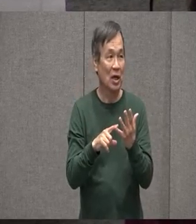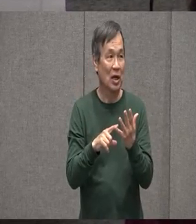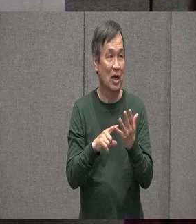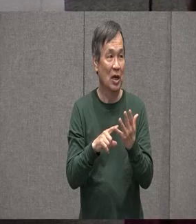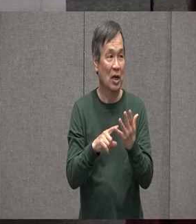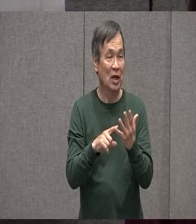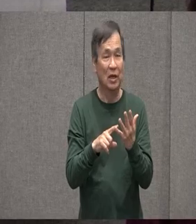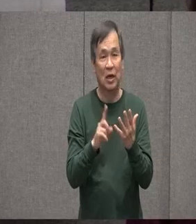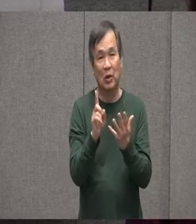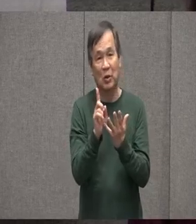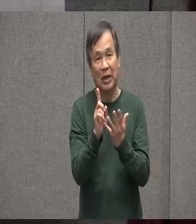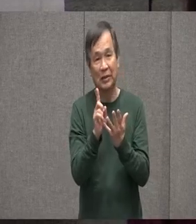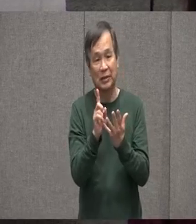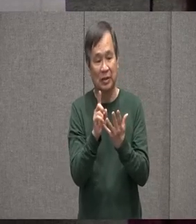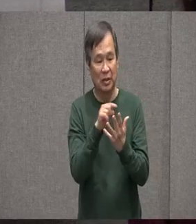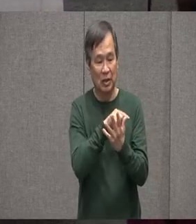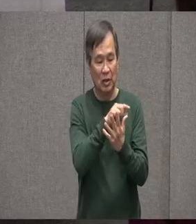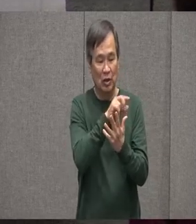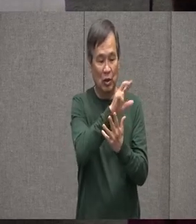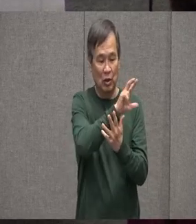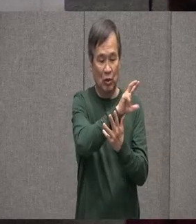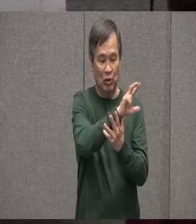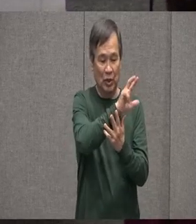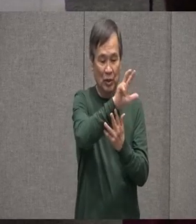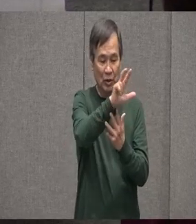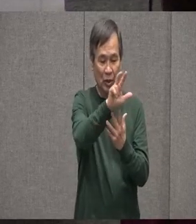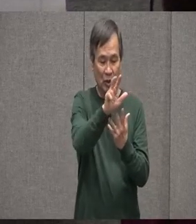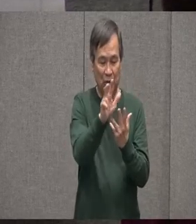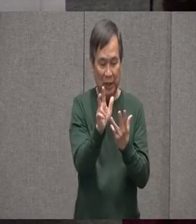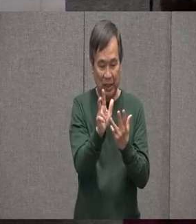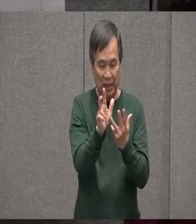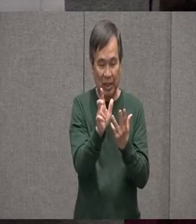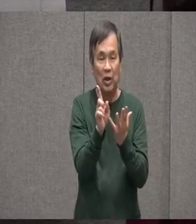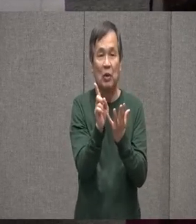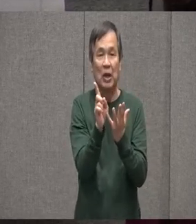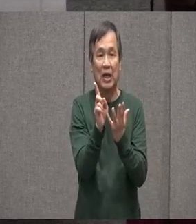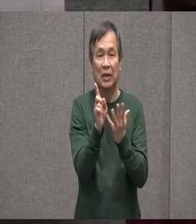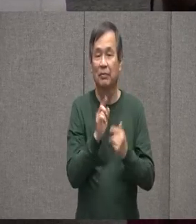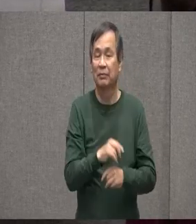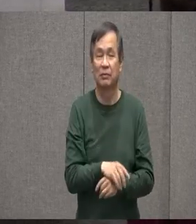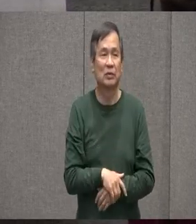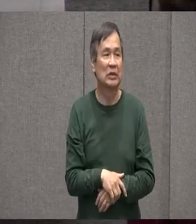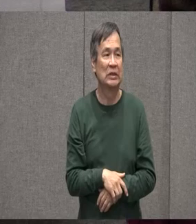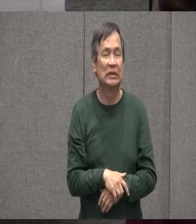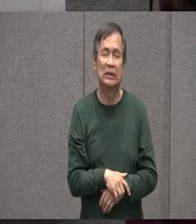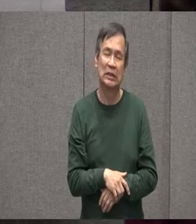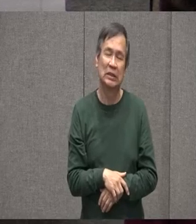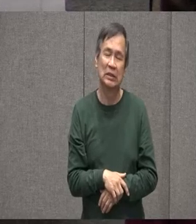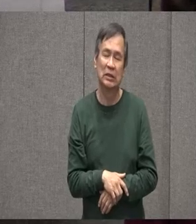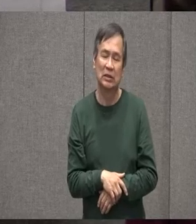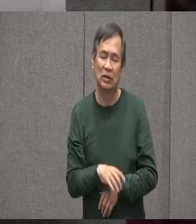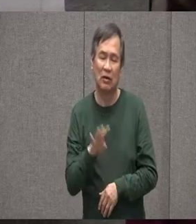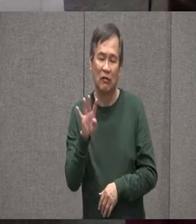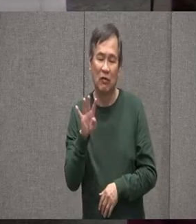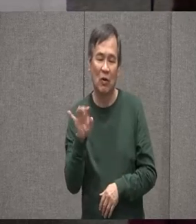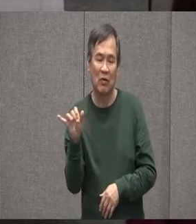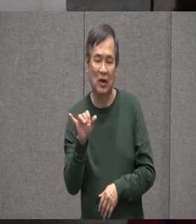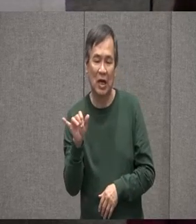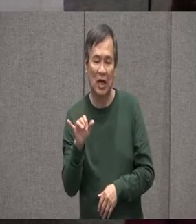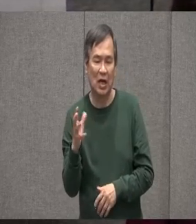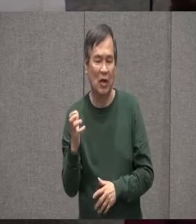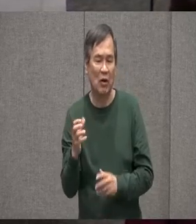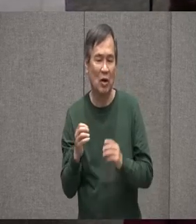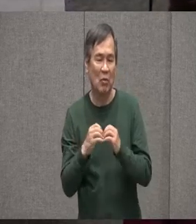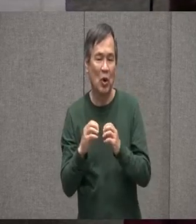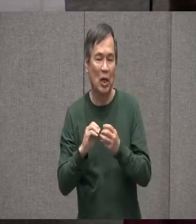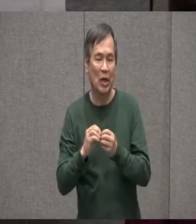and I got a 1. So I have 4 threes and a 1. But I think I'm not going to use my 4 of a kind because I'd like to try to get a